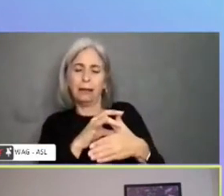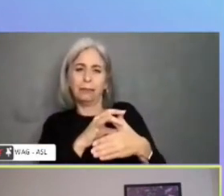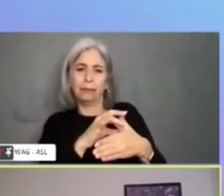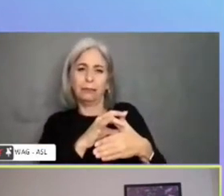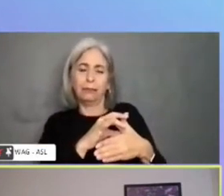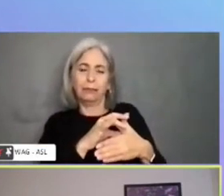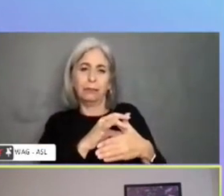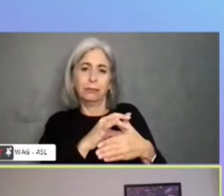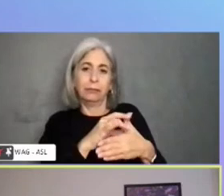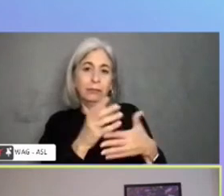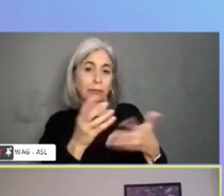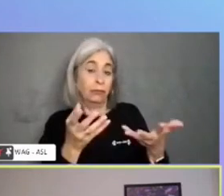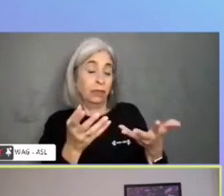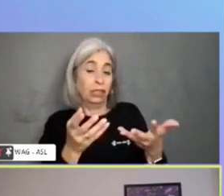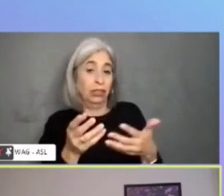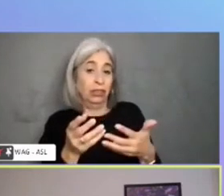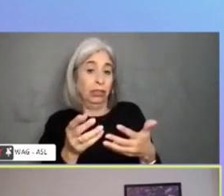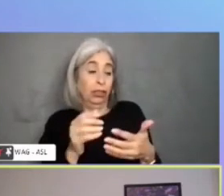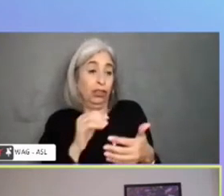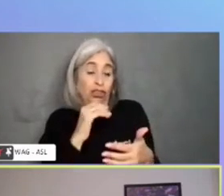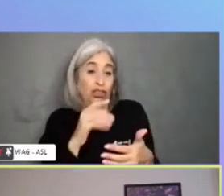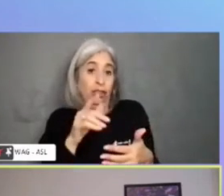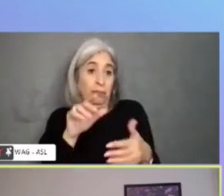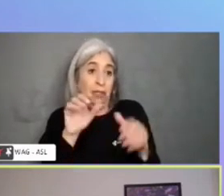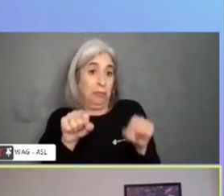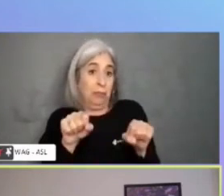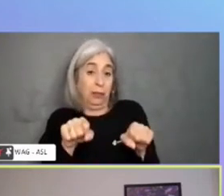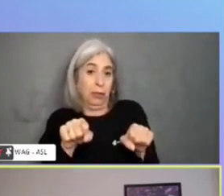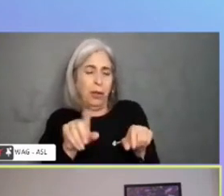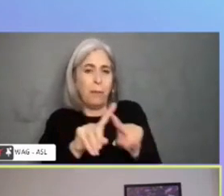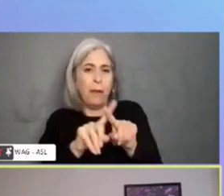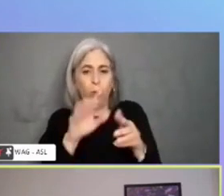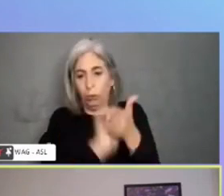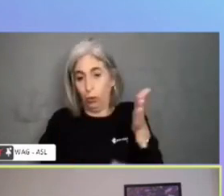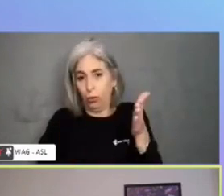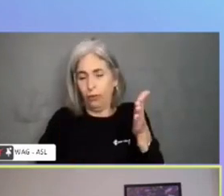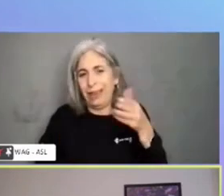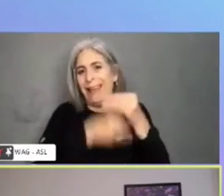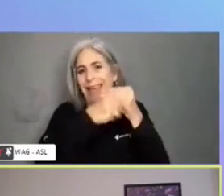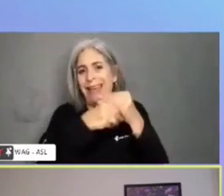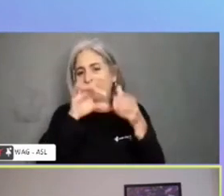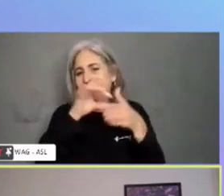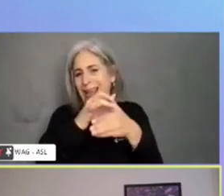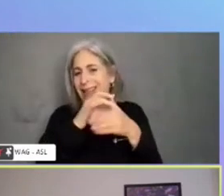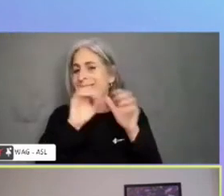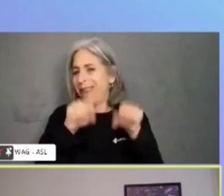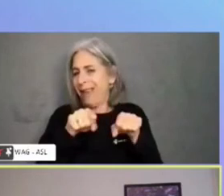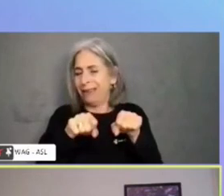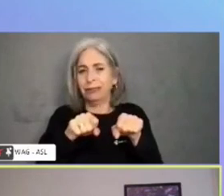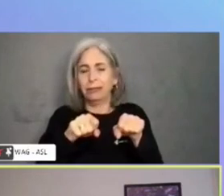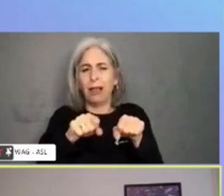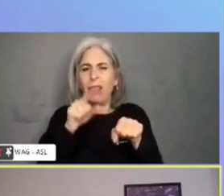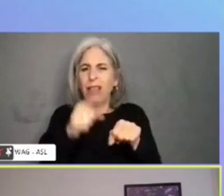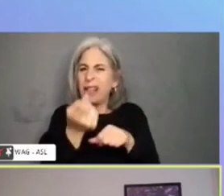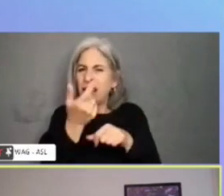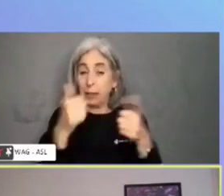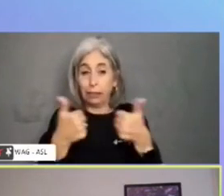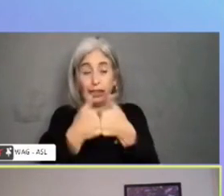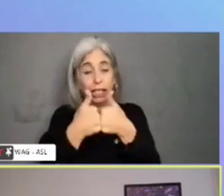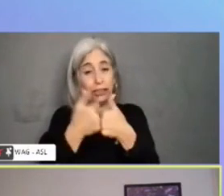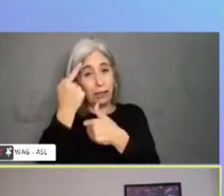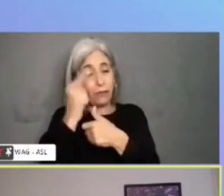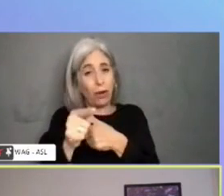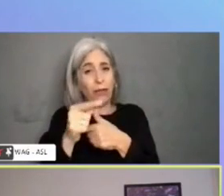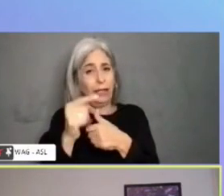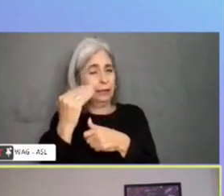which shouldn't be doable, right? We can remove content, we can add content. This is a little challenging for this notion